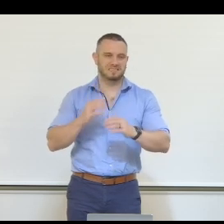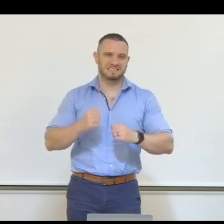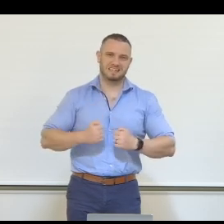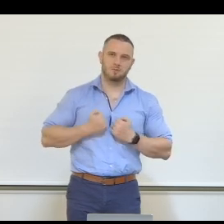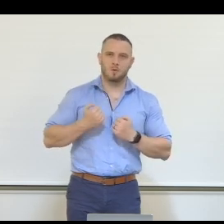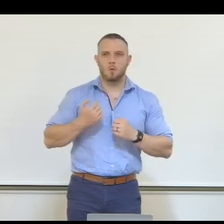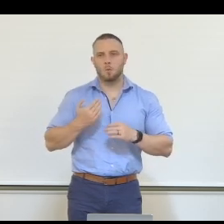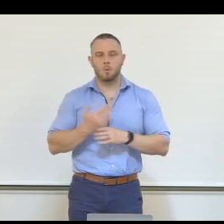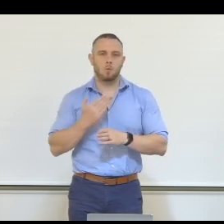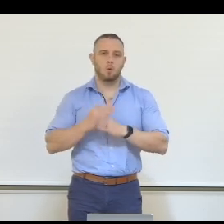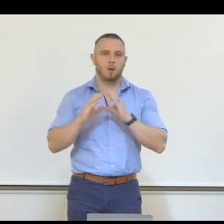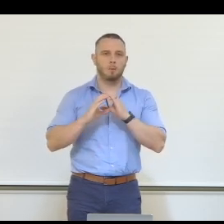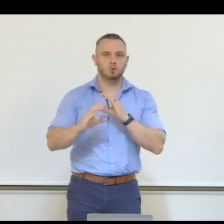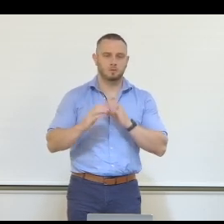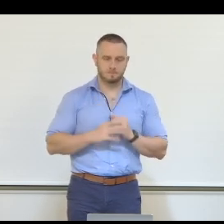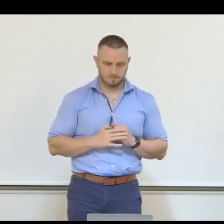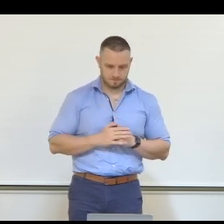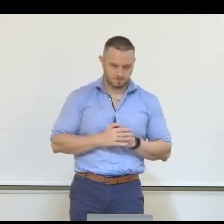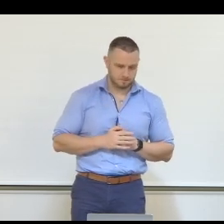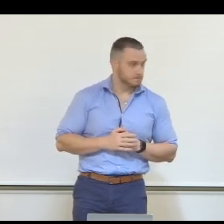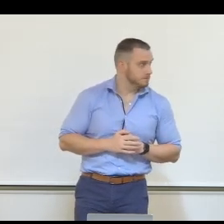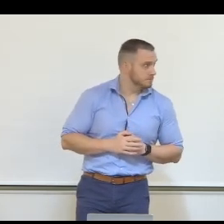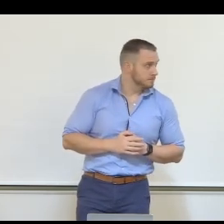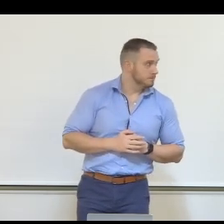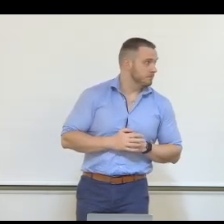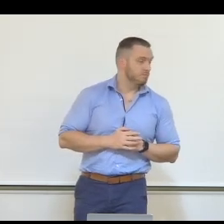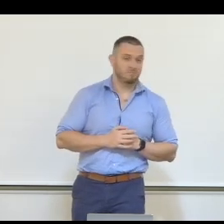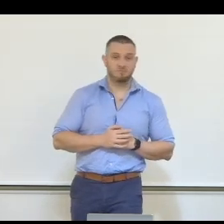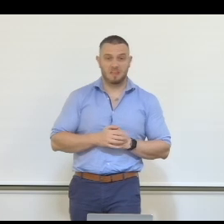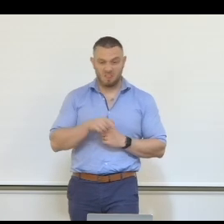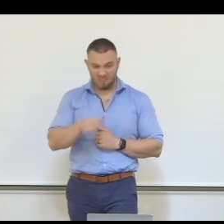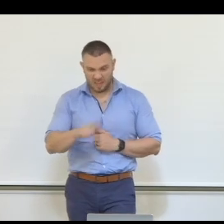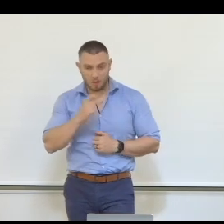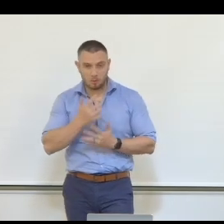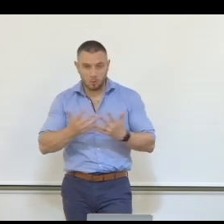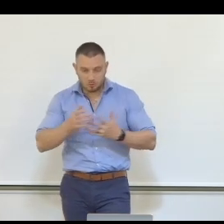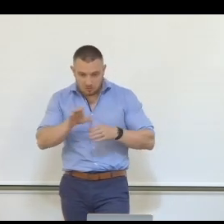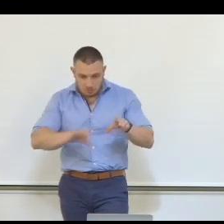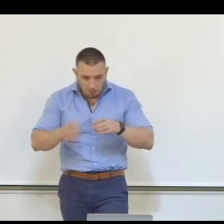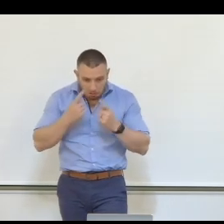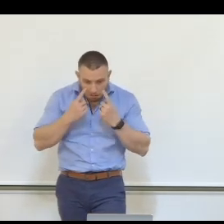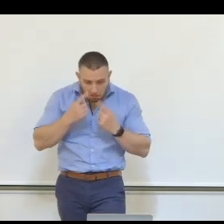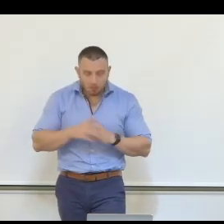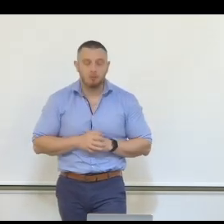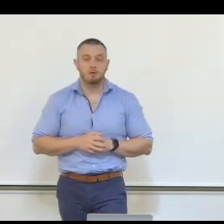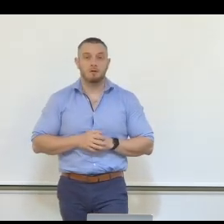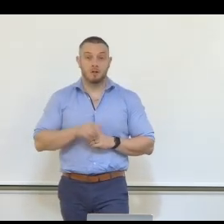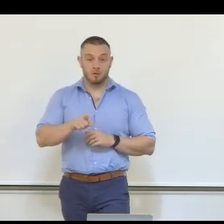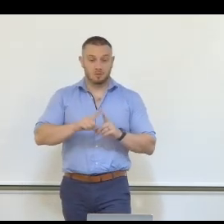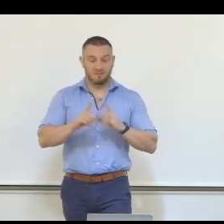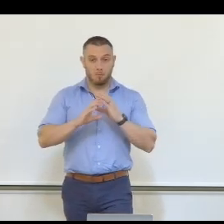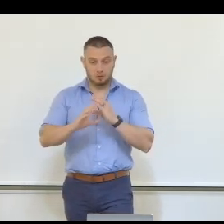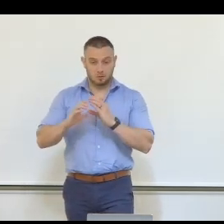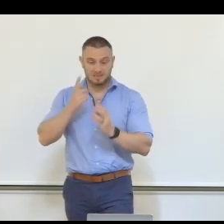work module, where we would do most of our experiments. Those modules, we had access to